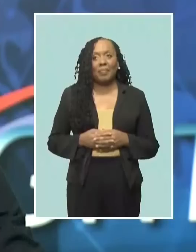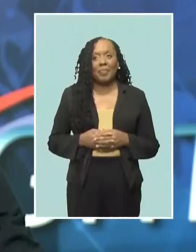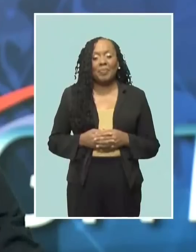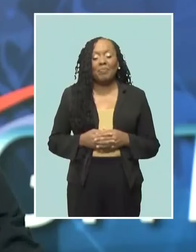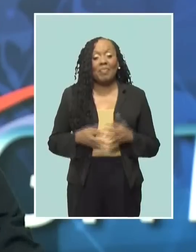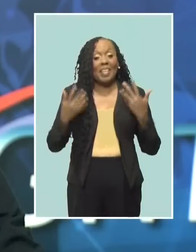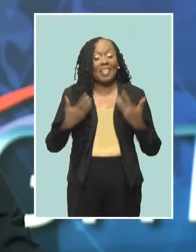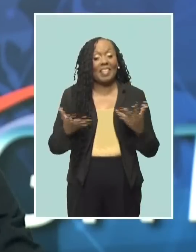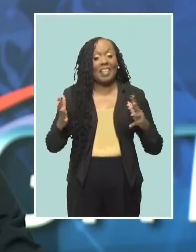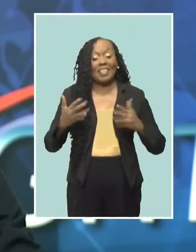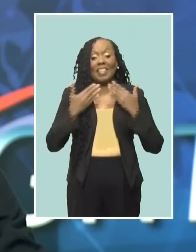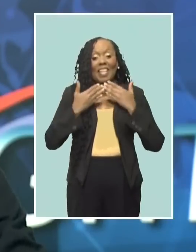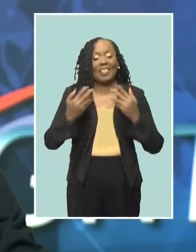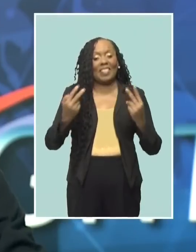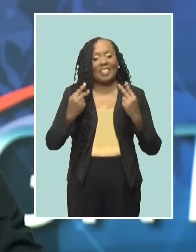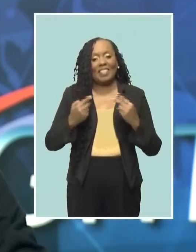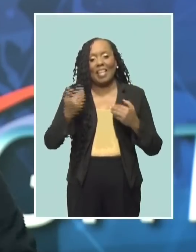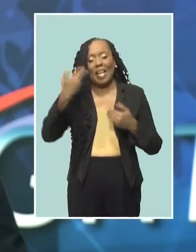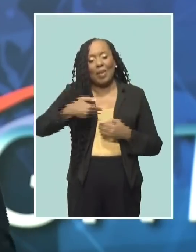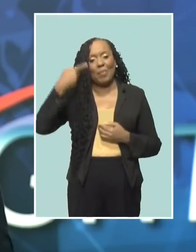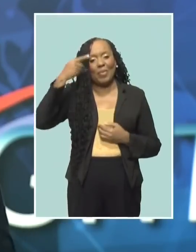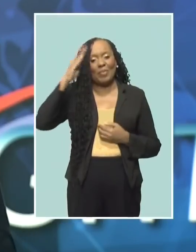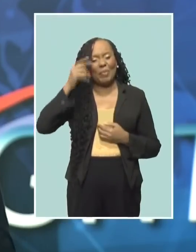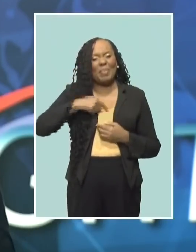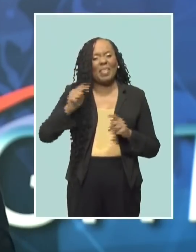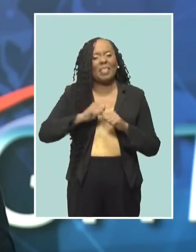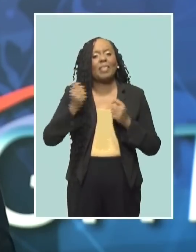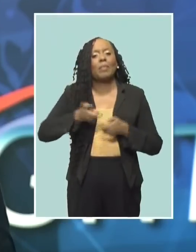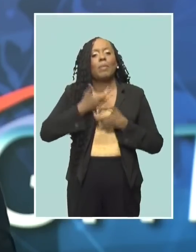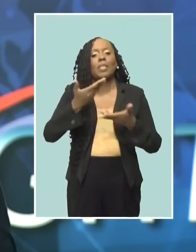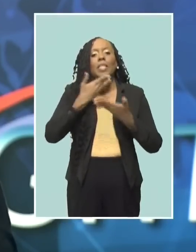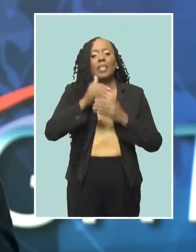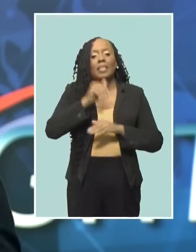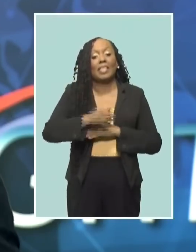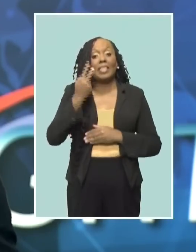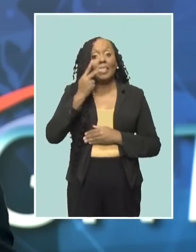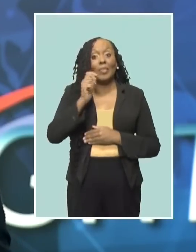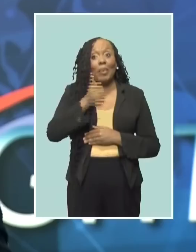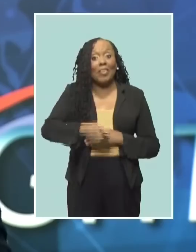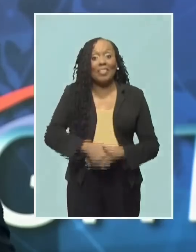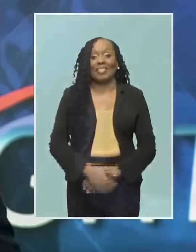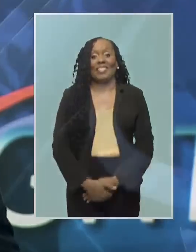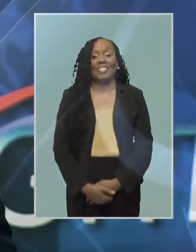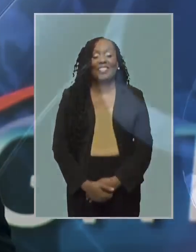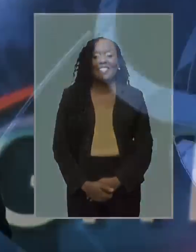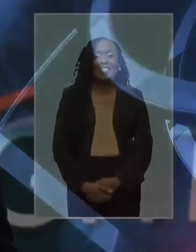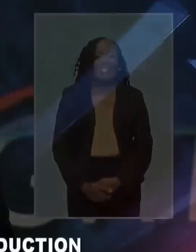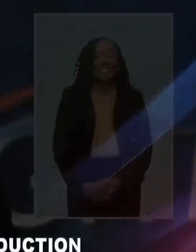That's our time. Thank you for yours. I'm Pearson Bowen. For the crew, to all of you, good night. See you tomorrow.